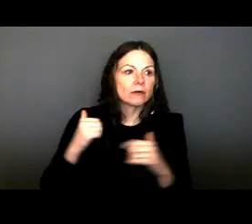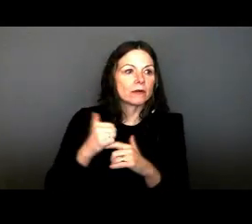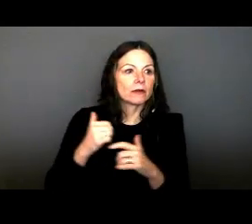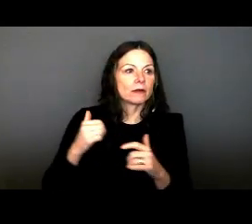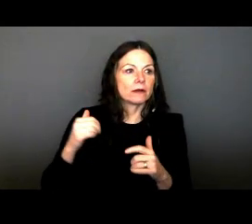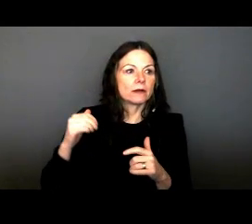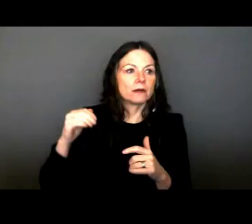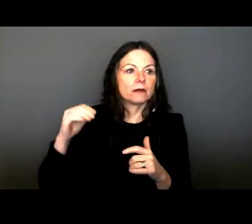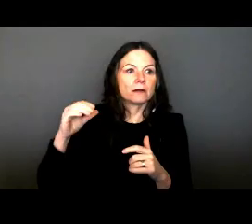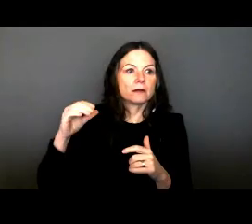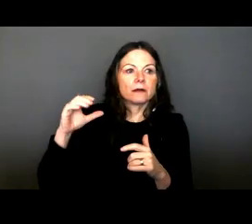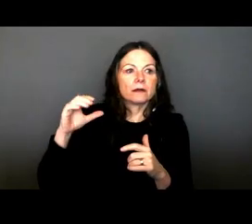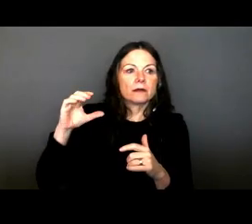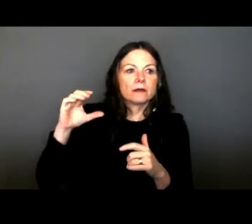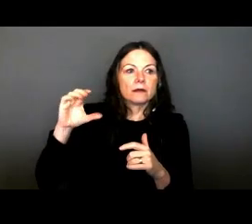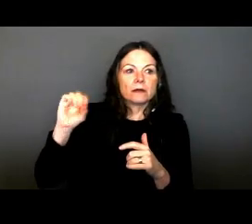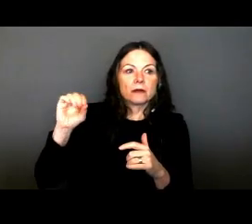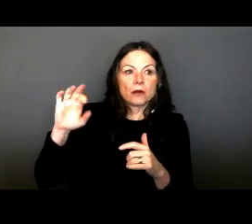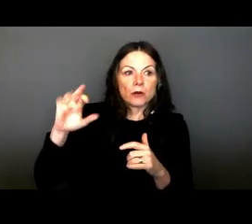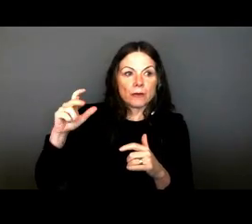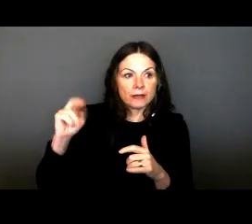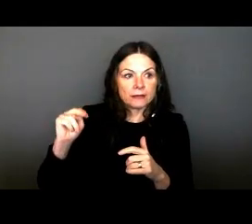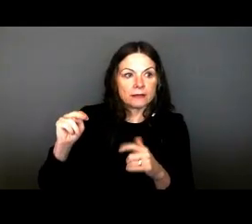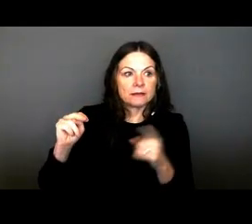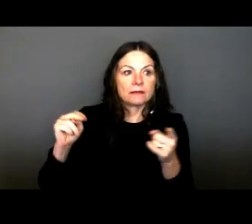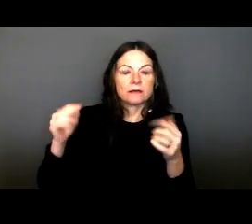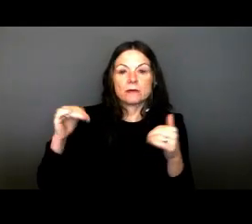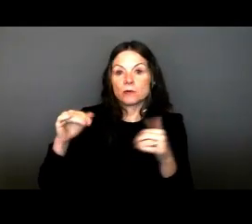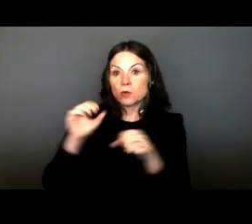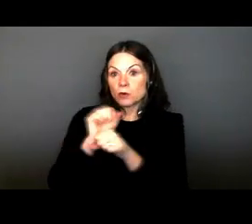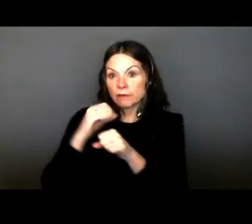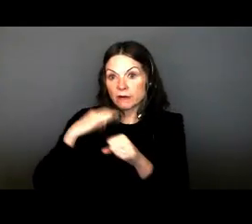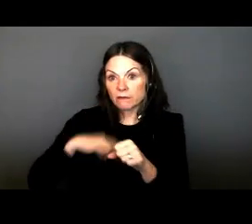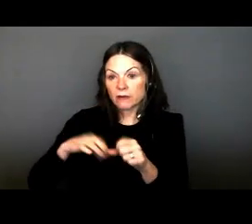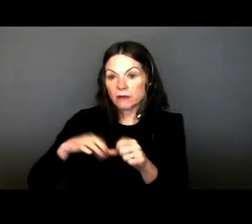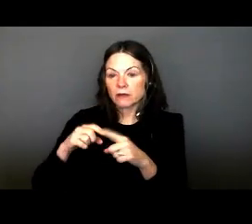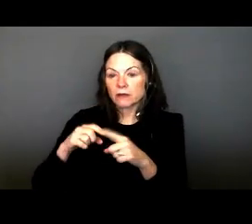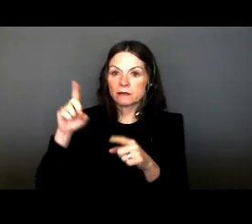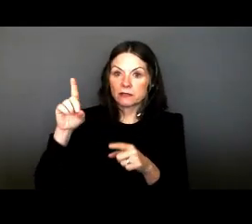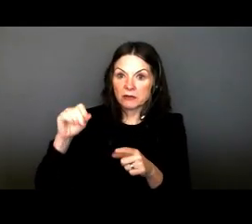rebate, workers benefit, disability supplement.